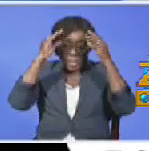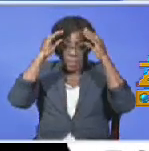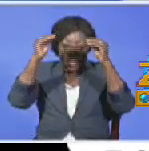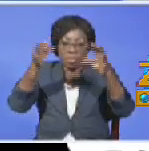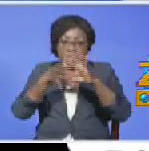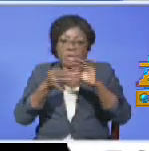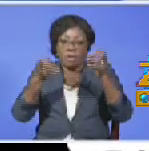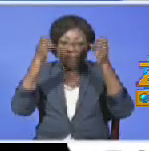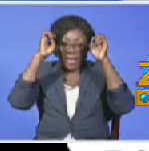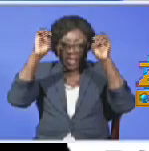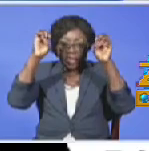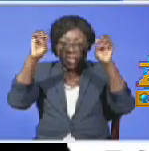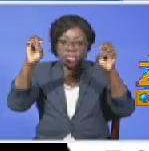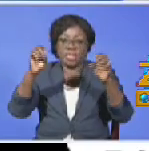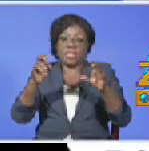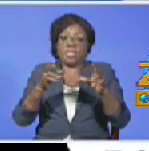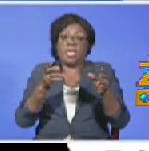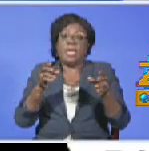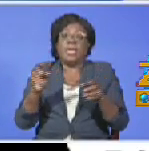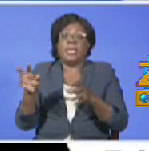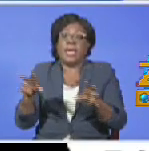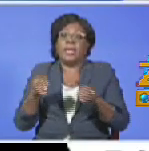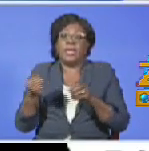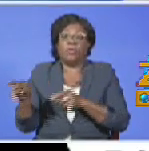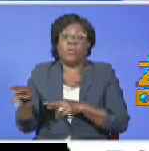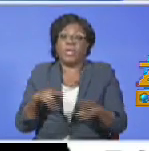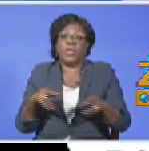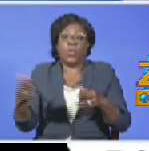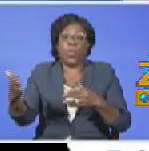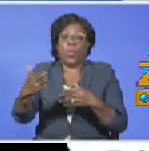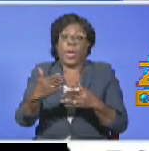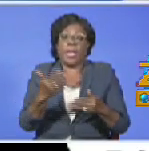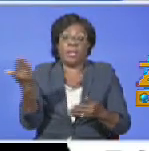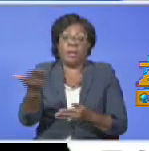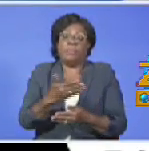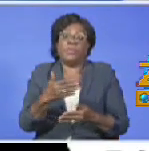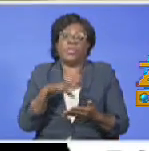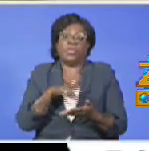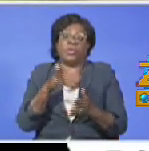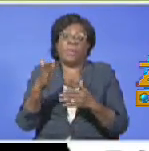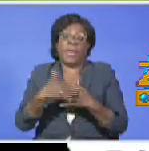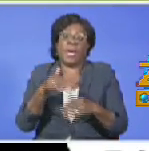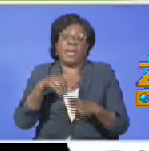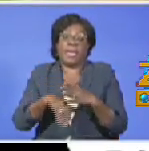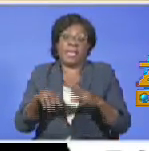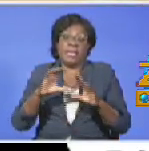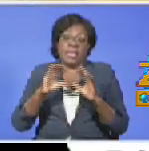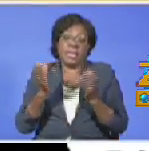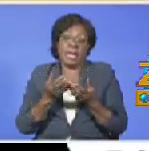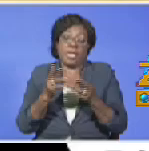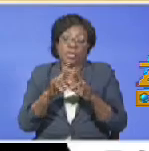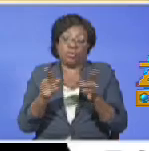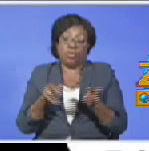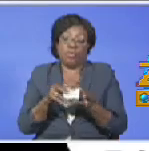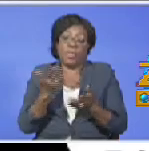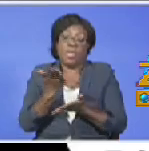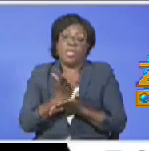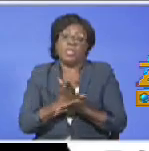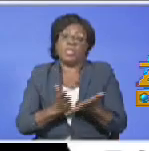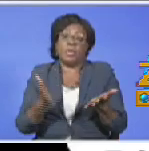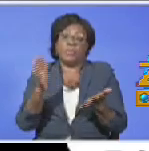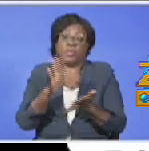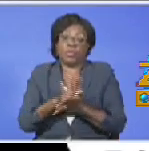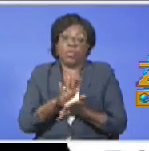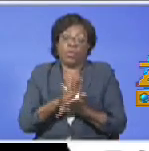Education is getting ready to welcome students back into the classroom. Some schools across the country have opted to have